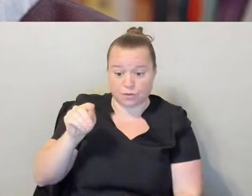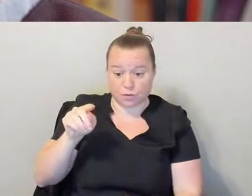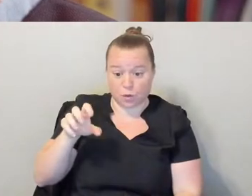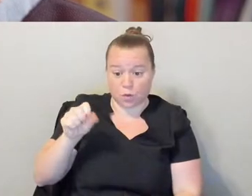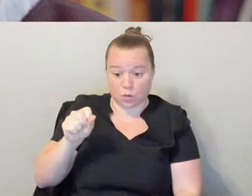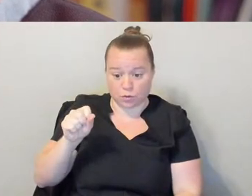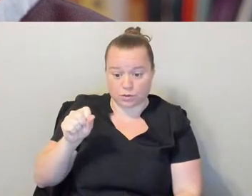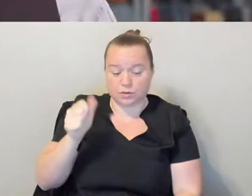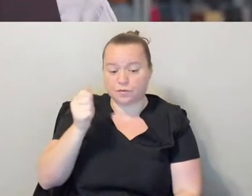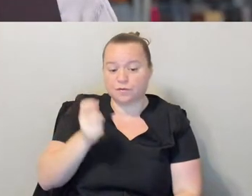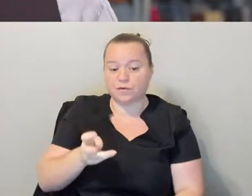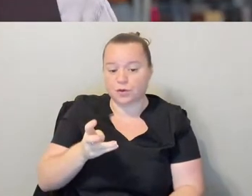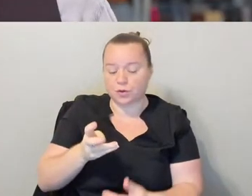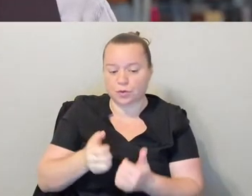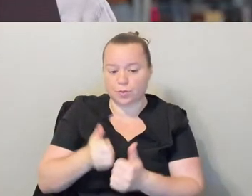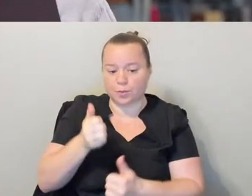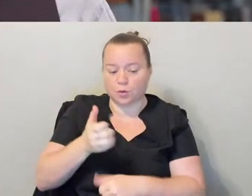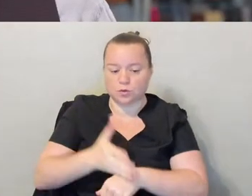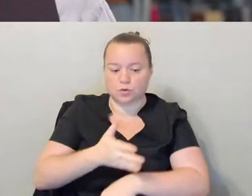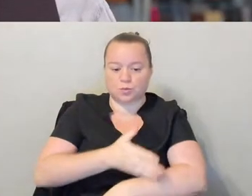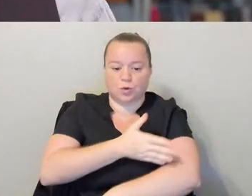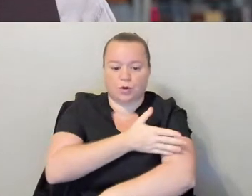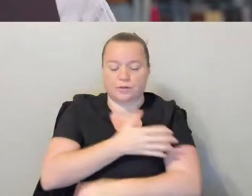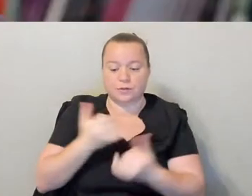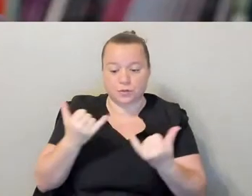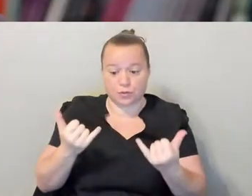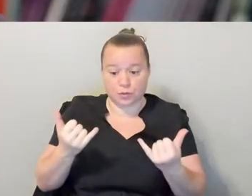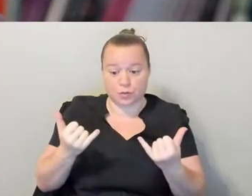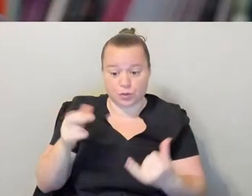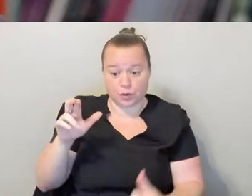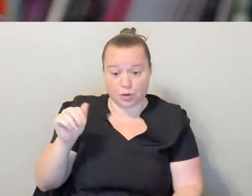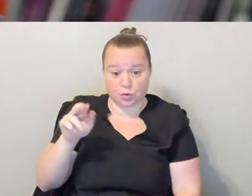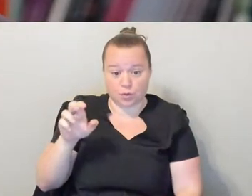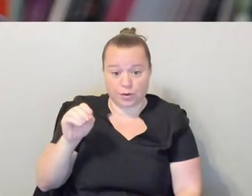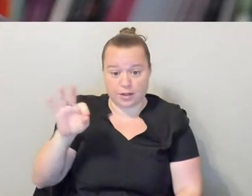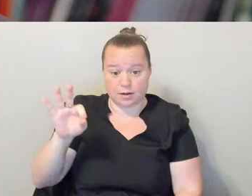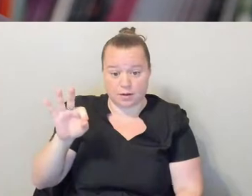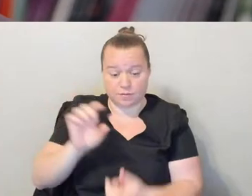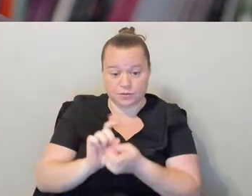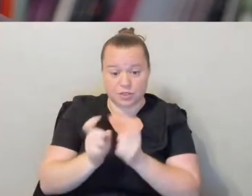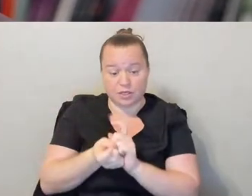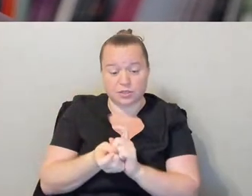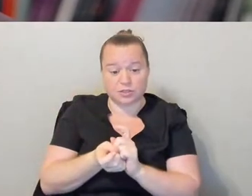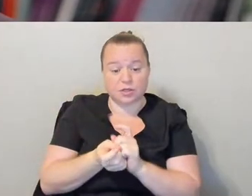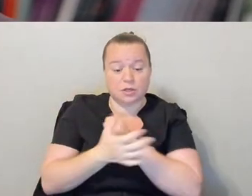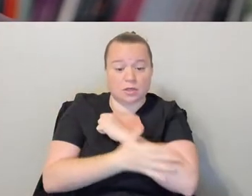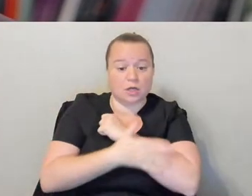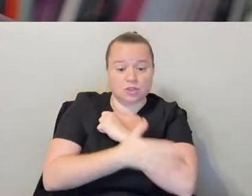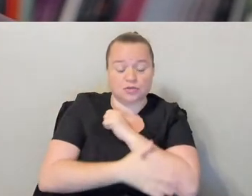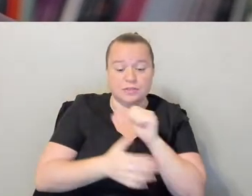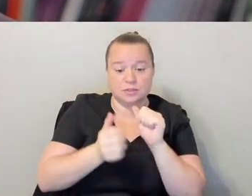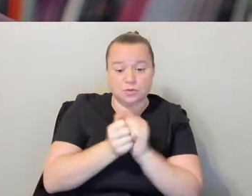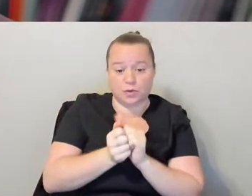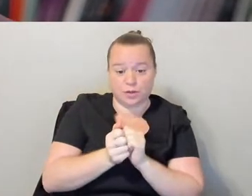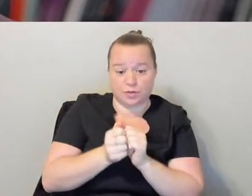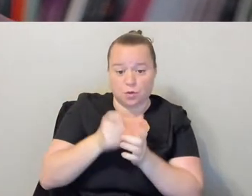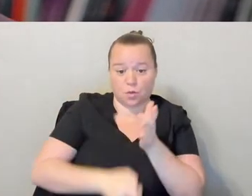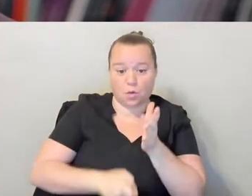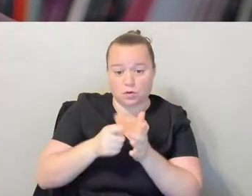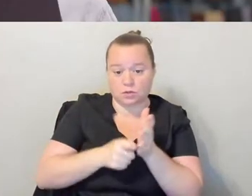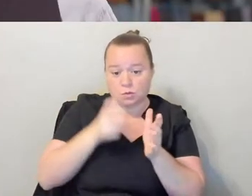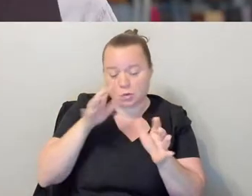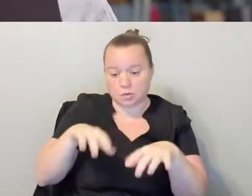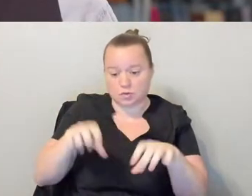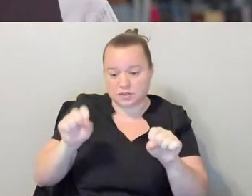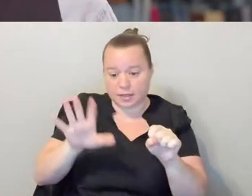of the progress. At the current rate of change, countries with binding quotas will take around